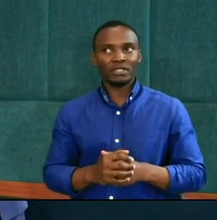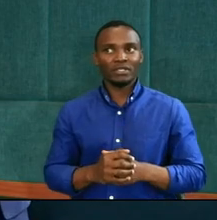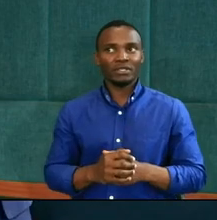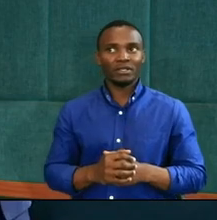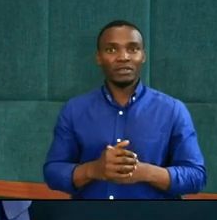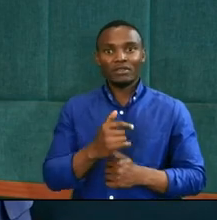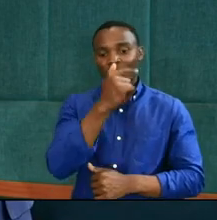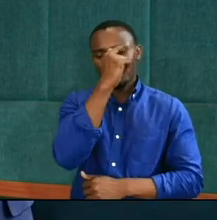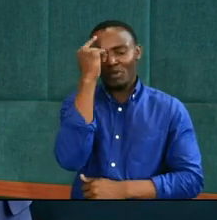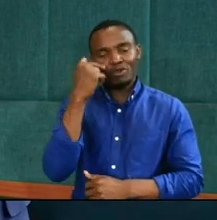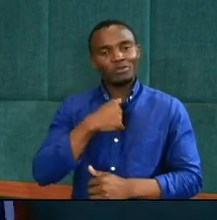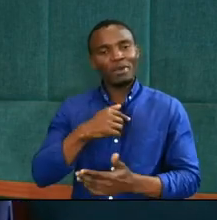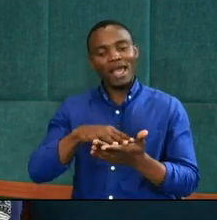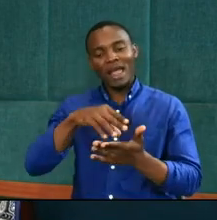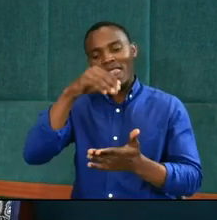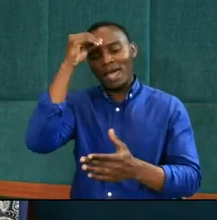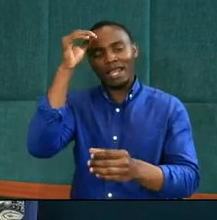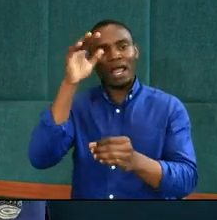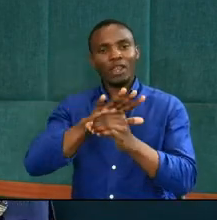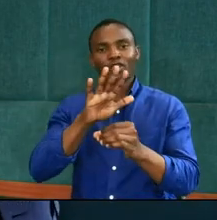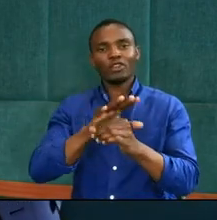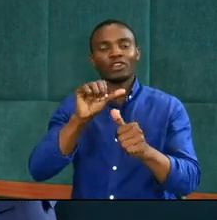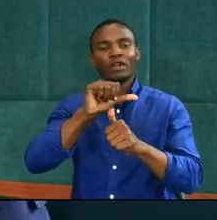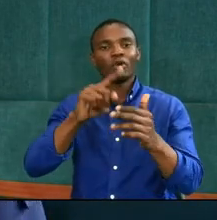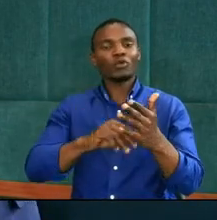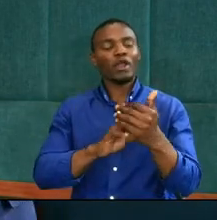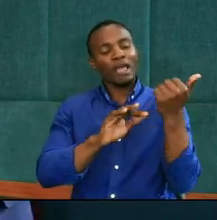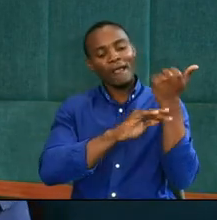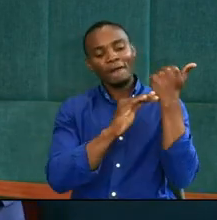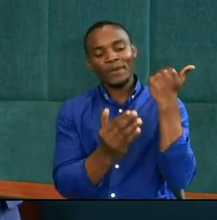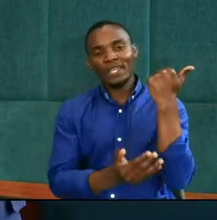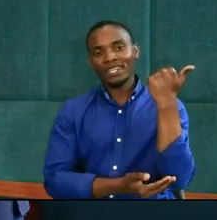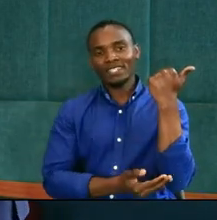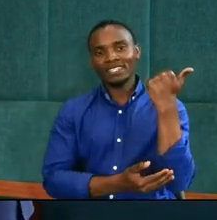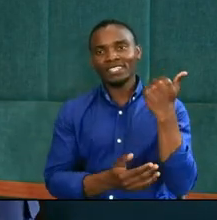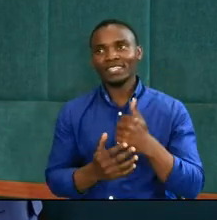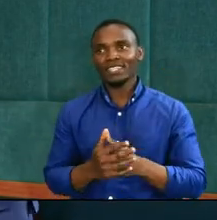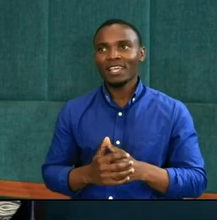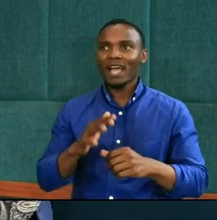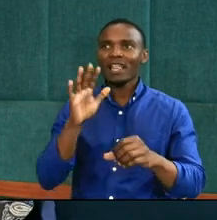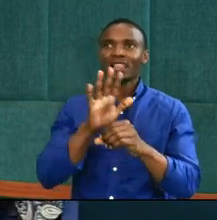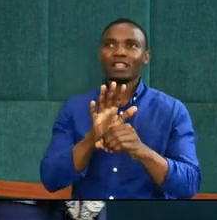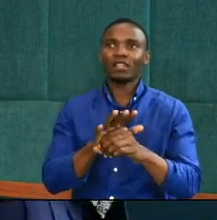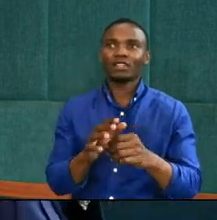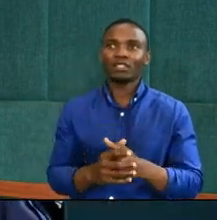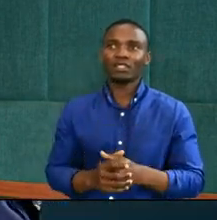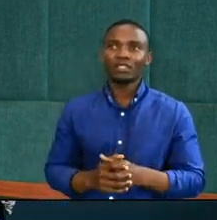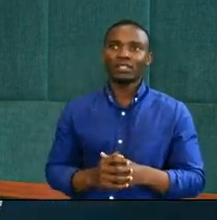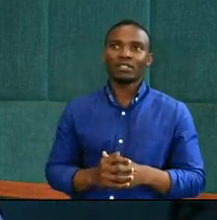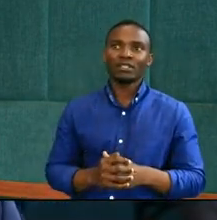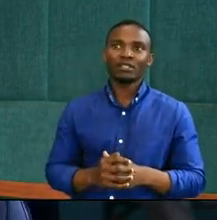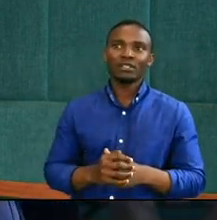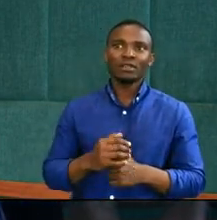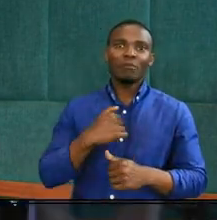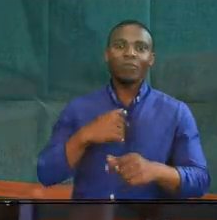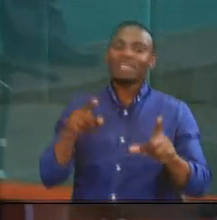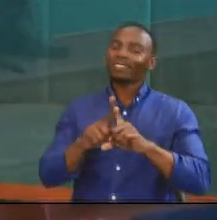learned a lot about labor pain. I learned a lot about pregnancy. A whole lot. I was pregnant with her.